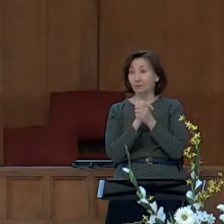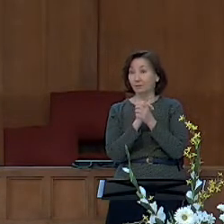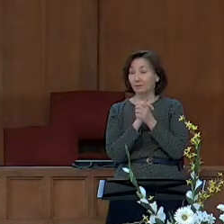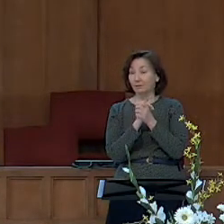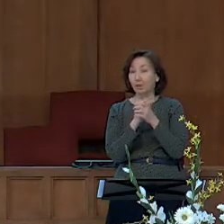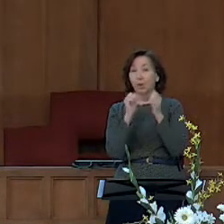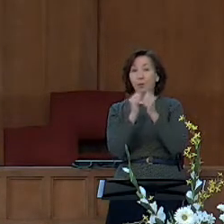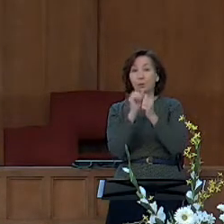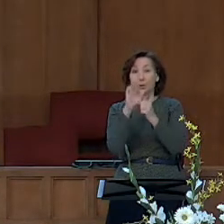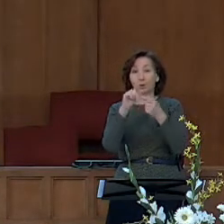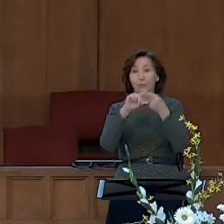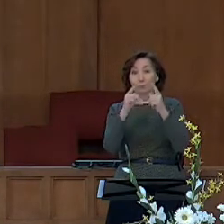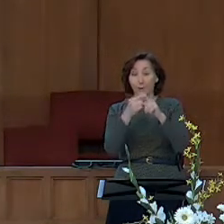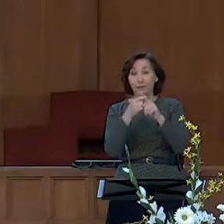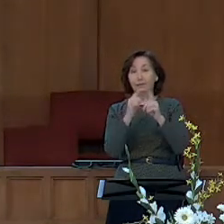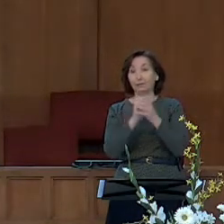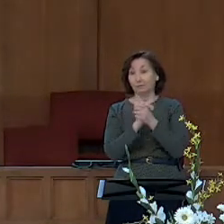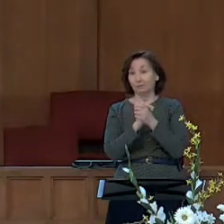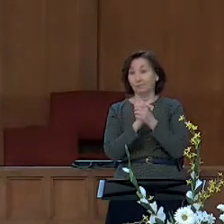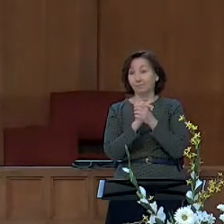with your friends, with your acquaintances,